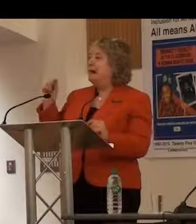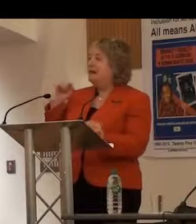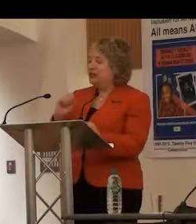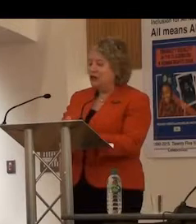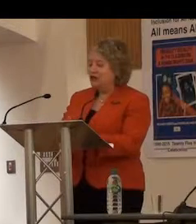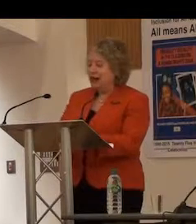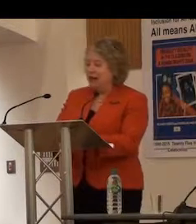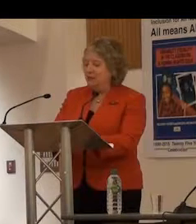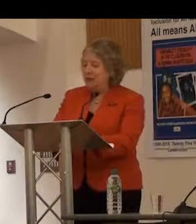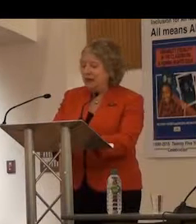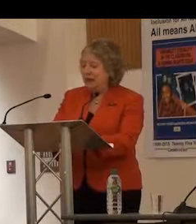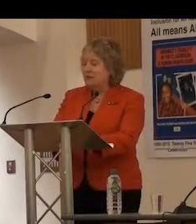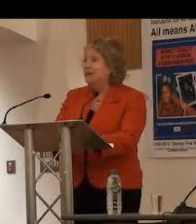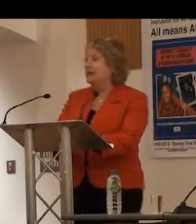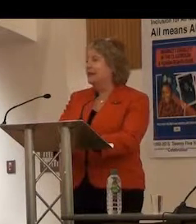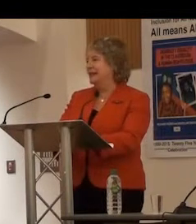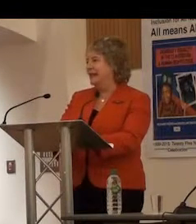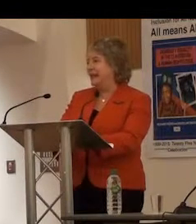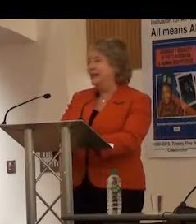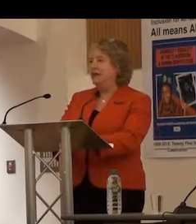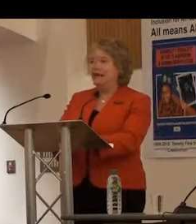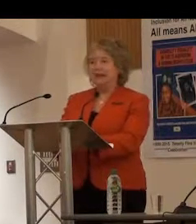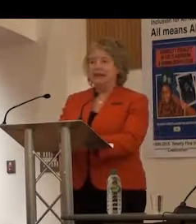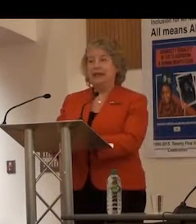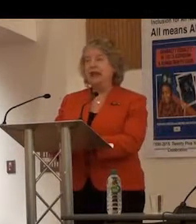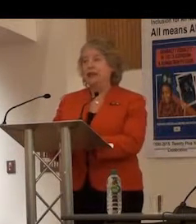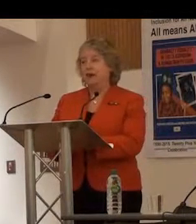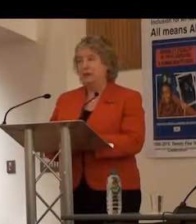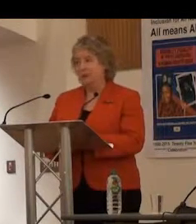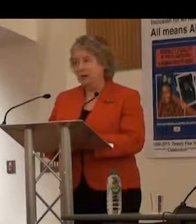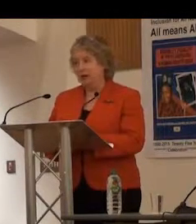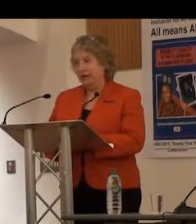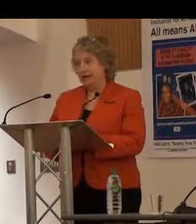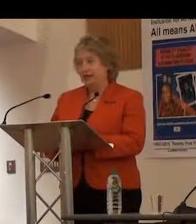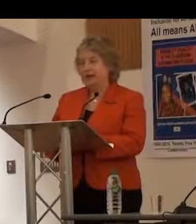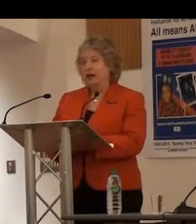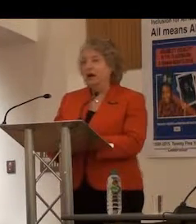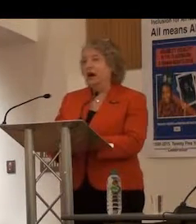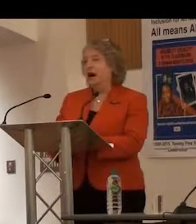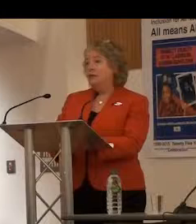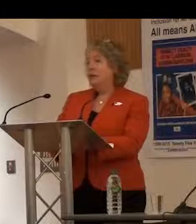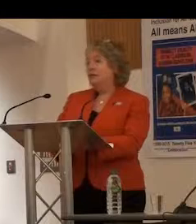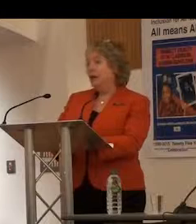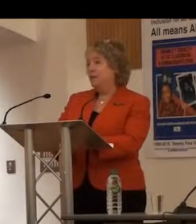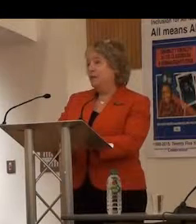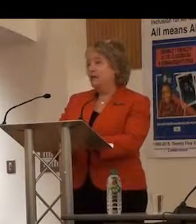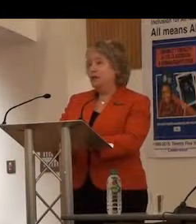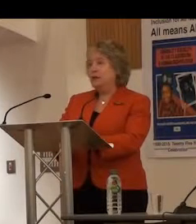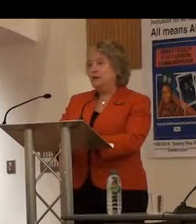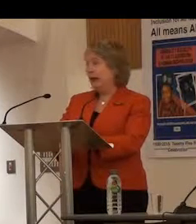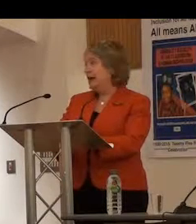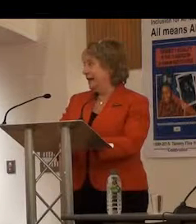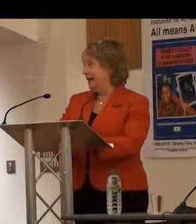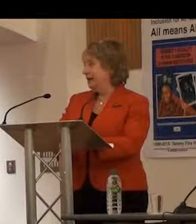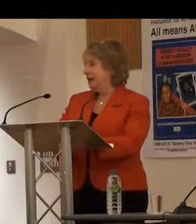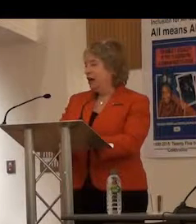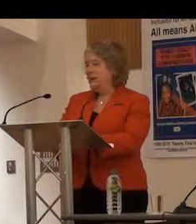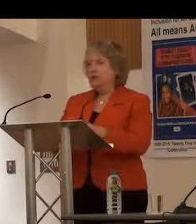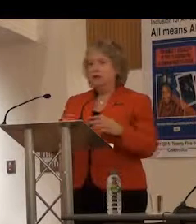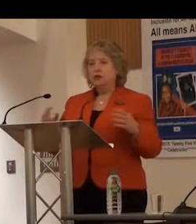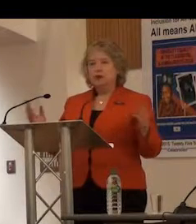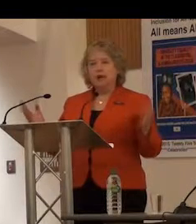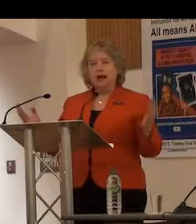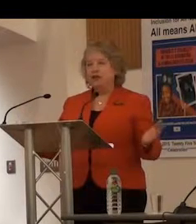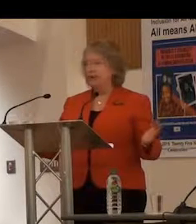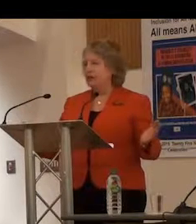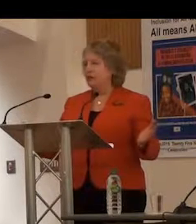So then Peggy the dog wrote to say, "Dear Alice, thank you very much for your time. I would love to come into school today." And